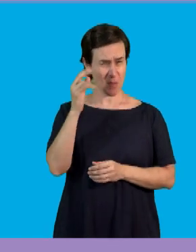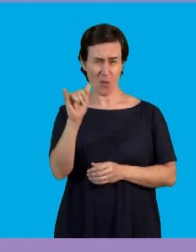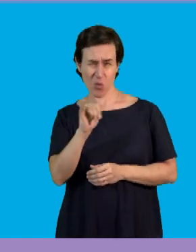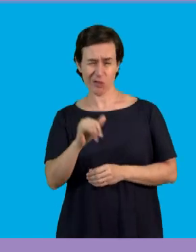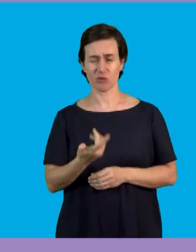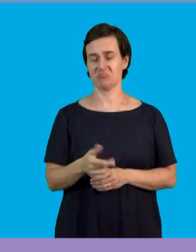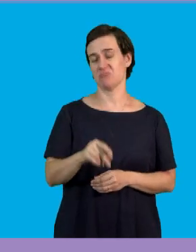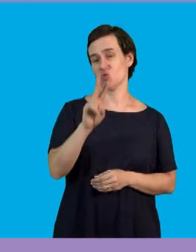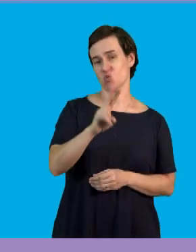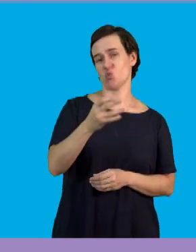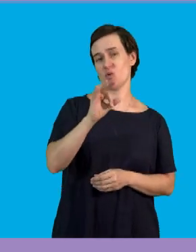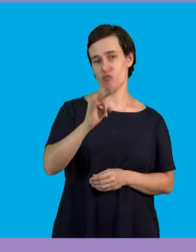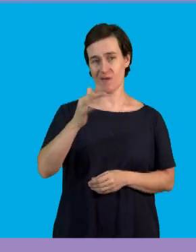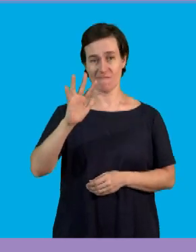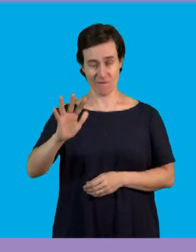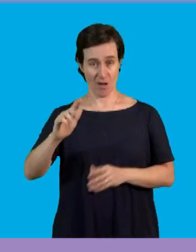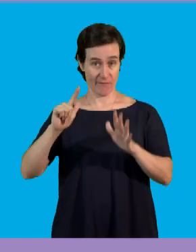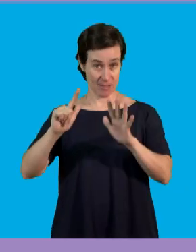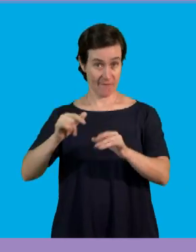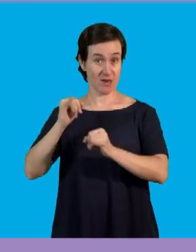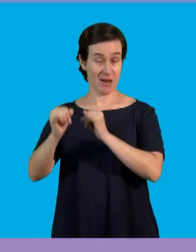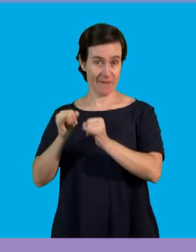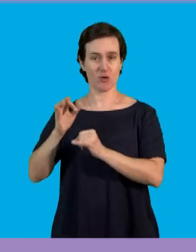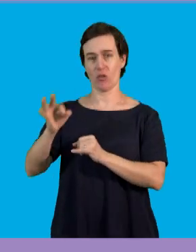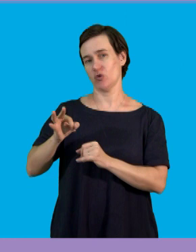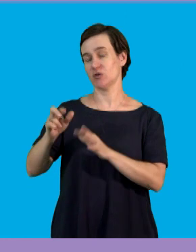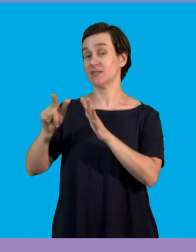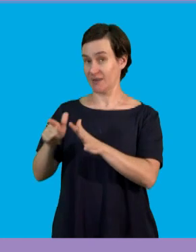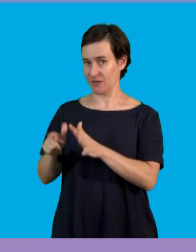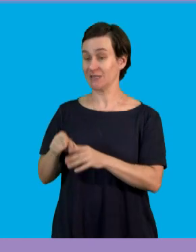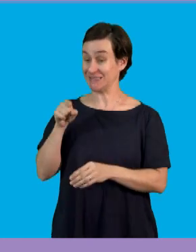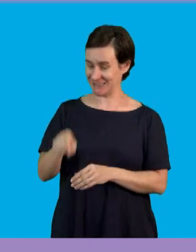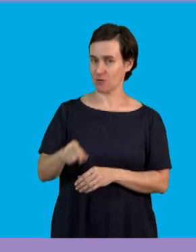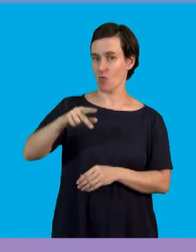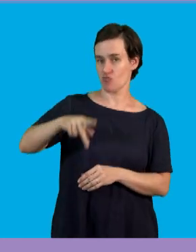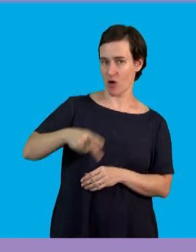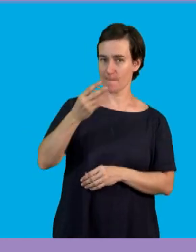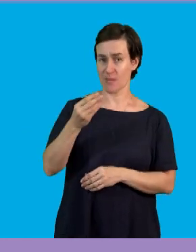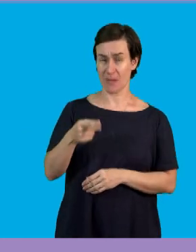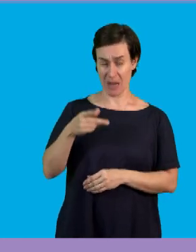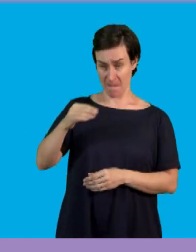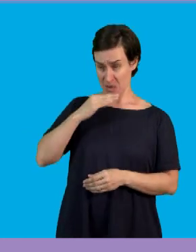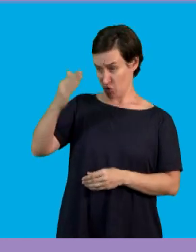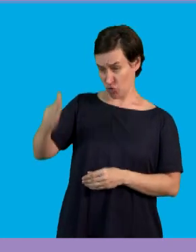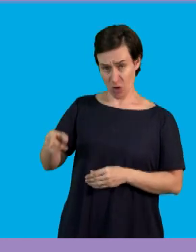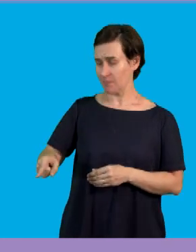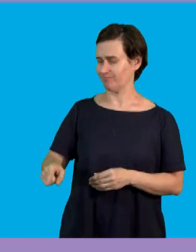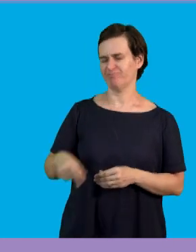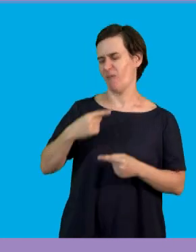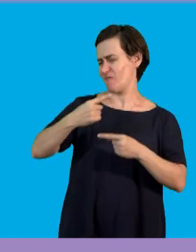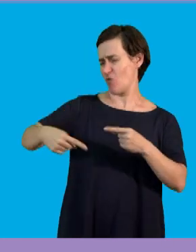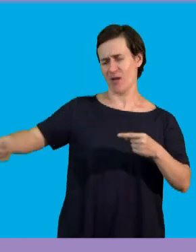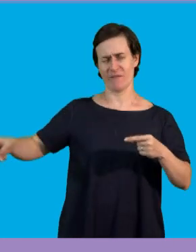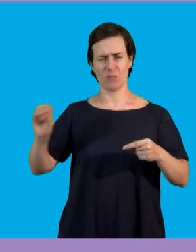our 2, 3, 5, 7, 11, 13, 17. And of course, that list does not stop there. It does